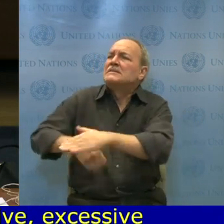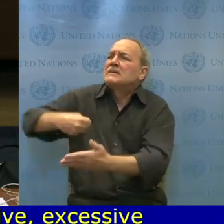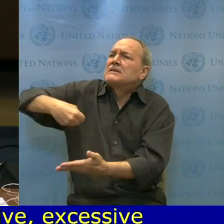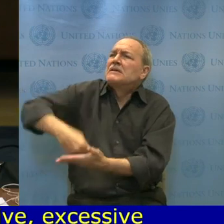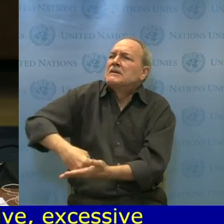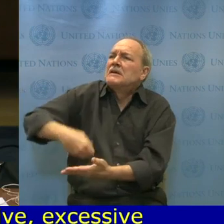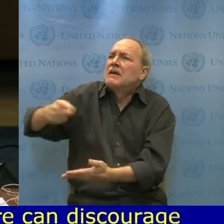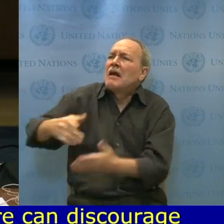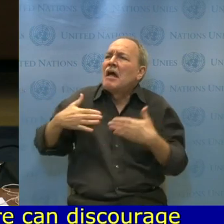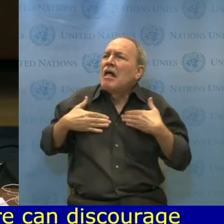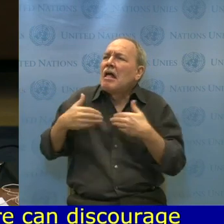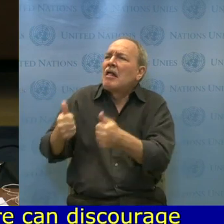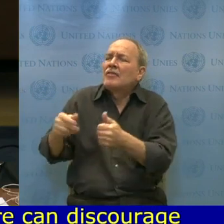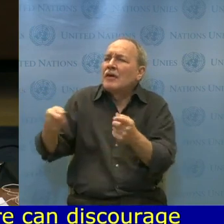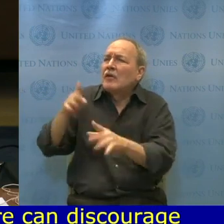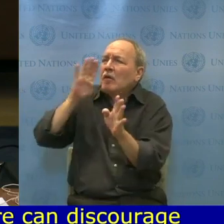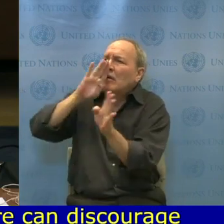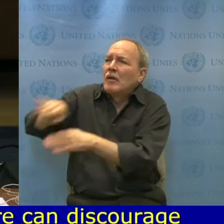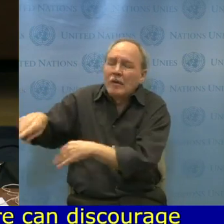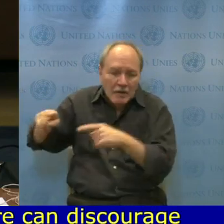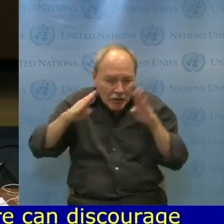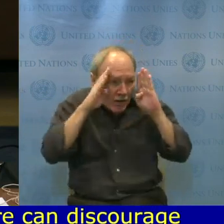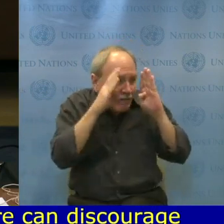costs services. So,